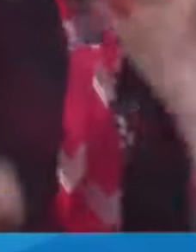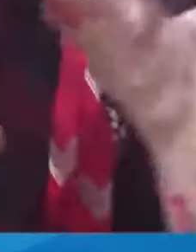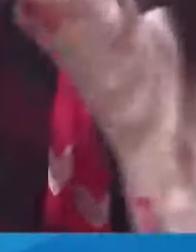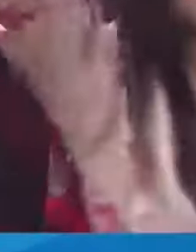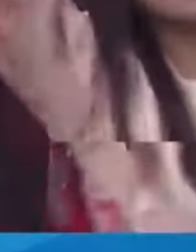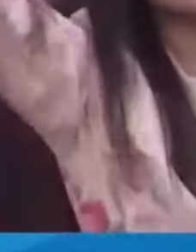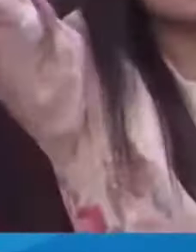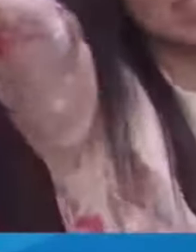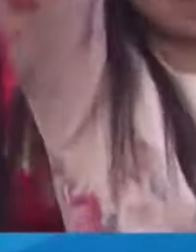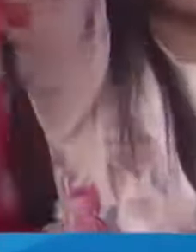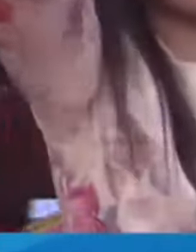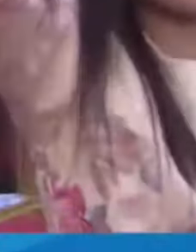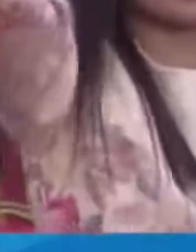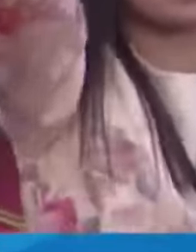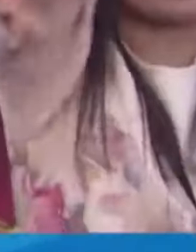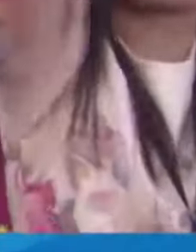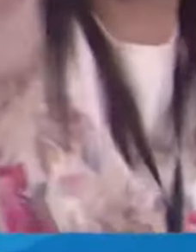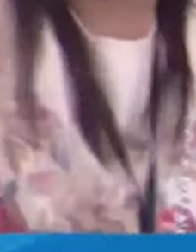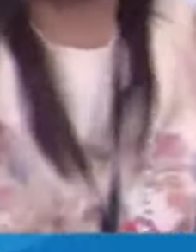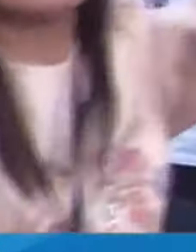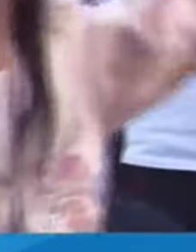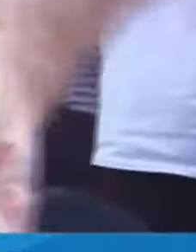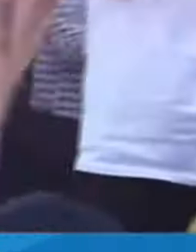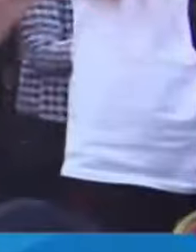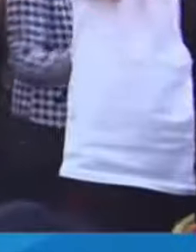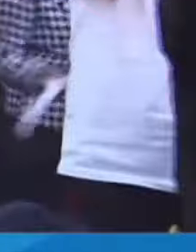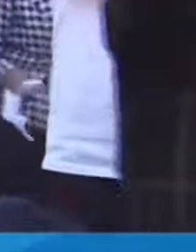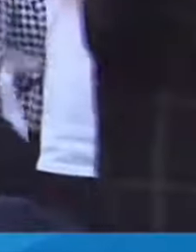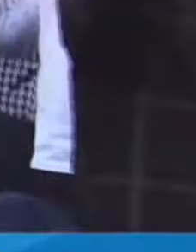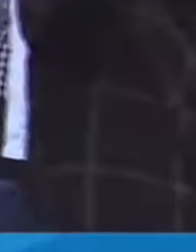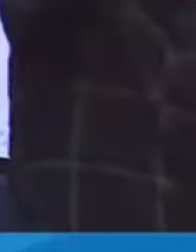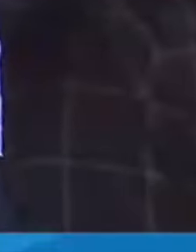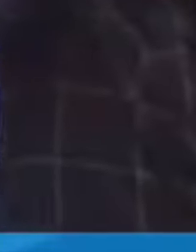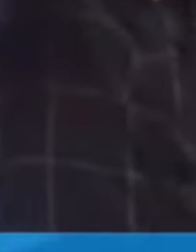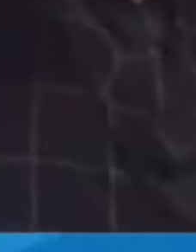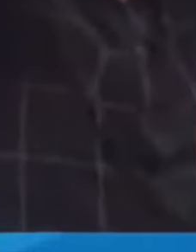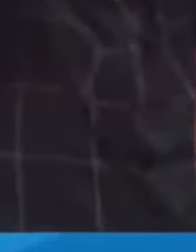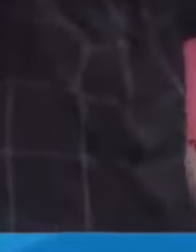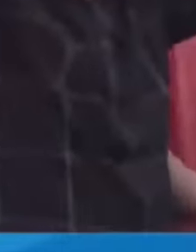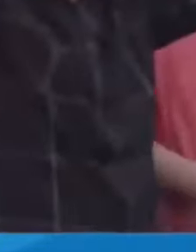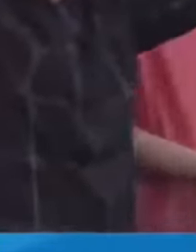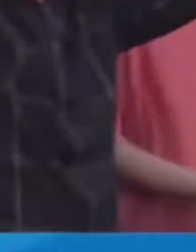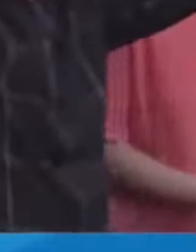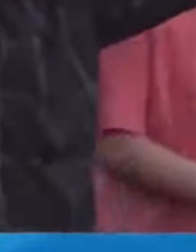Jesus open your mou and